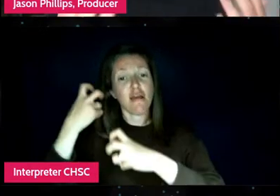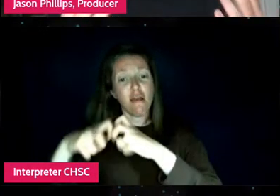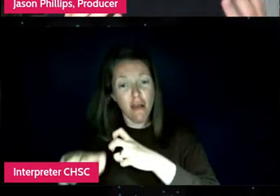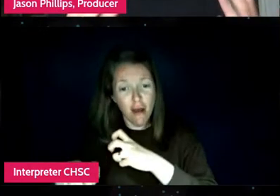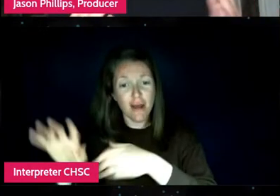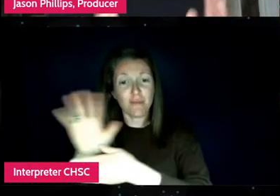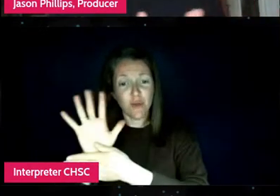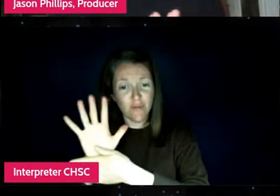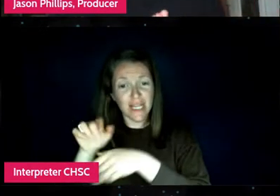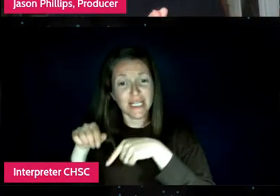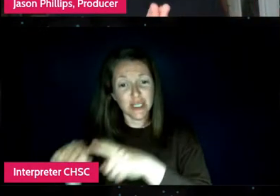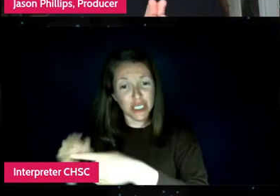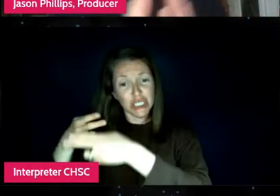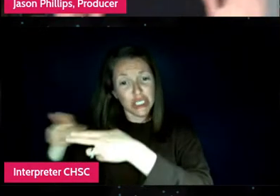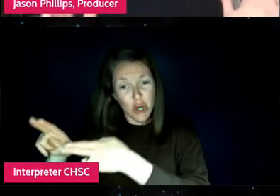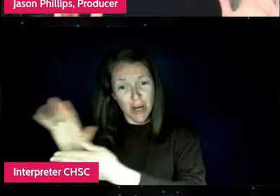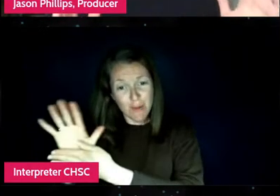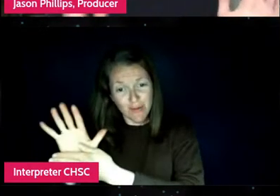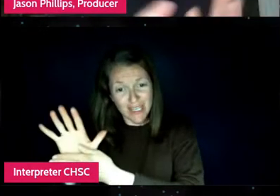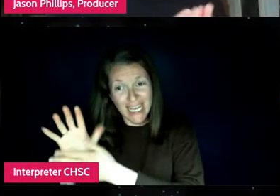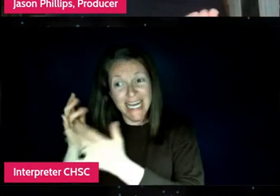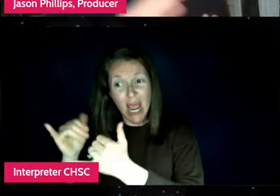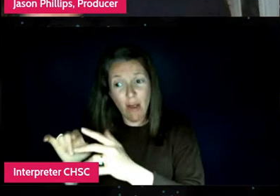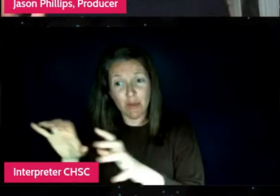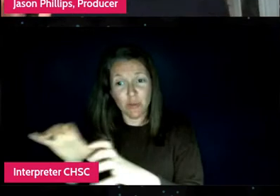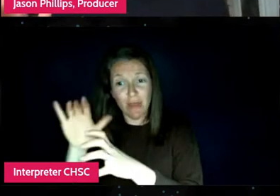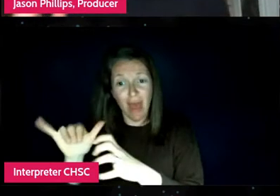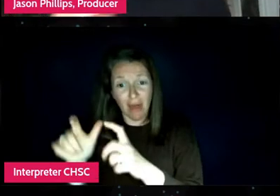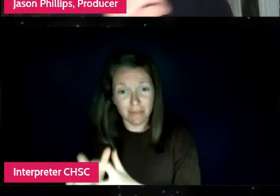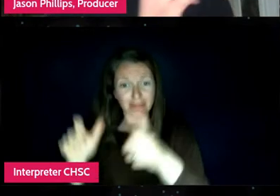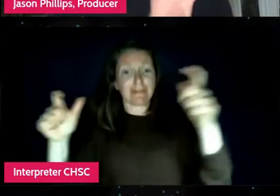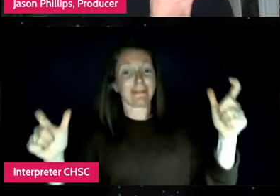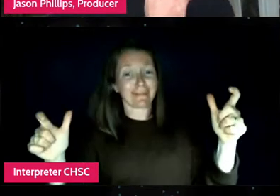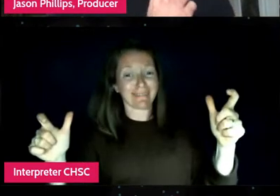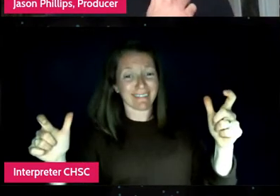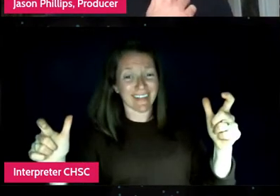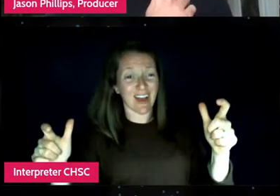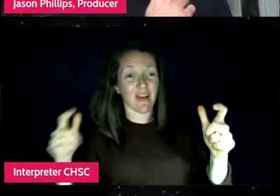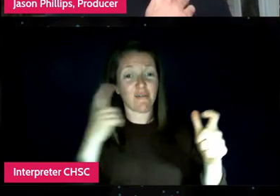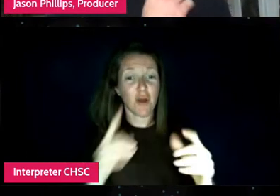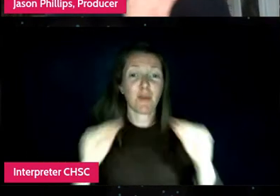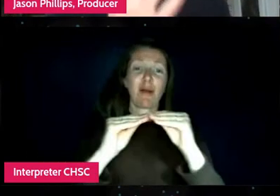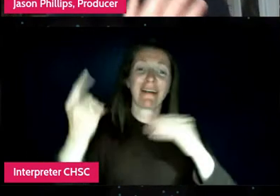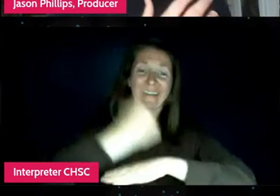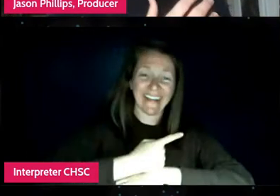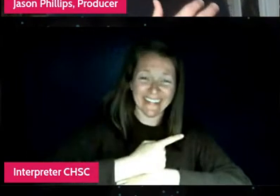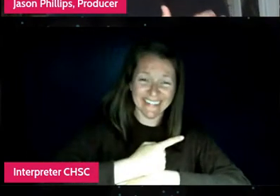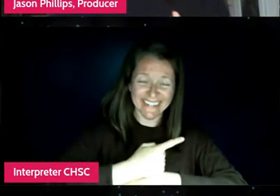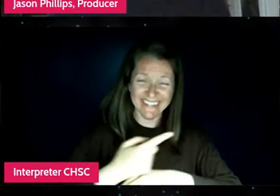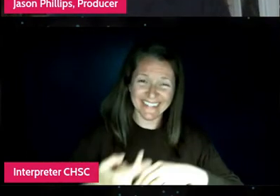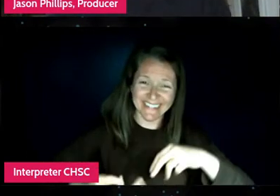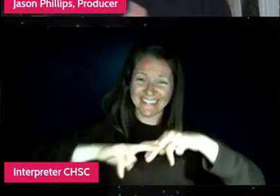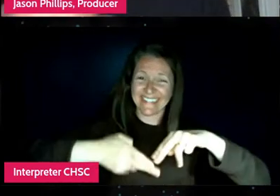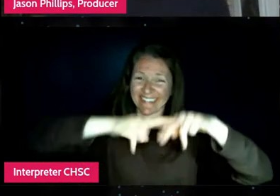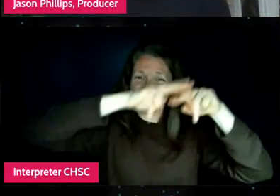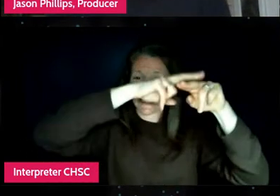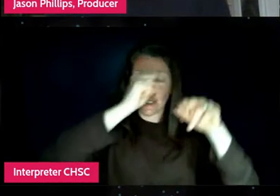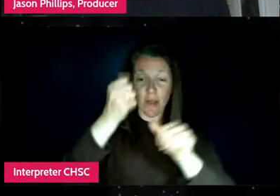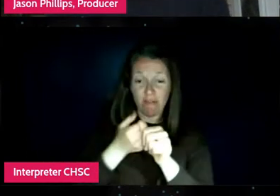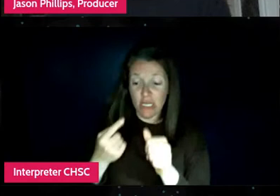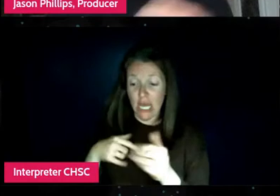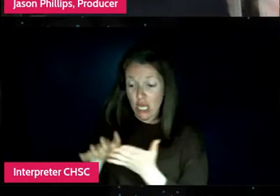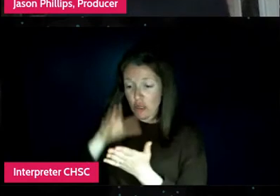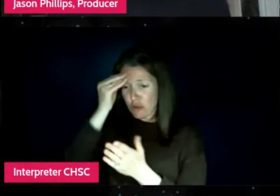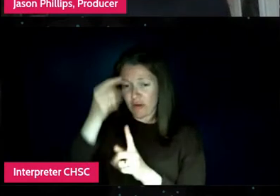shorts. Now I'm just going to be doing that on a larger scale and for more days. And so I've kind of taken like everything I learned down from being a PA,